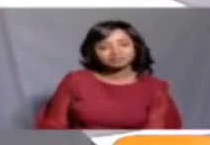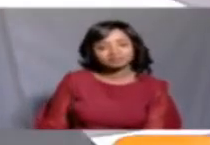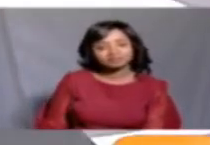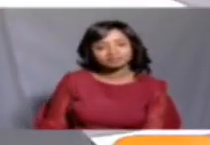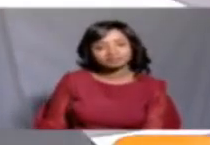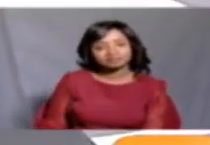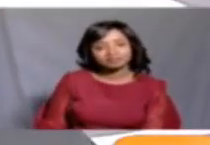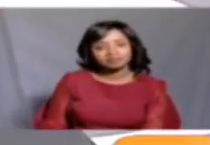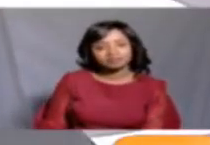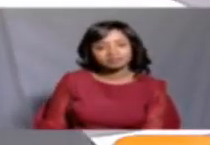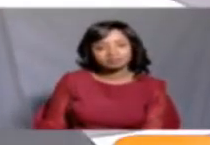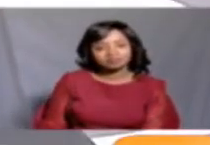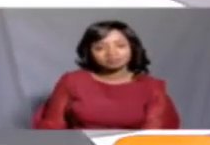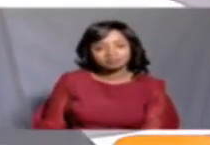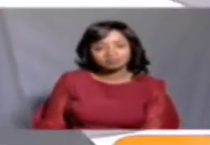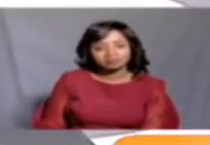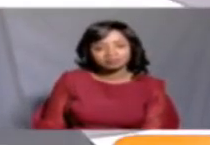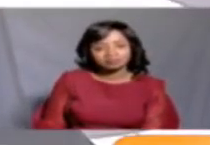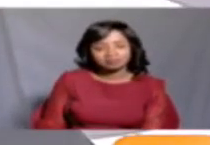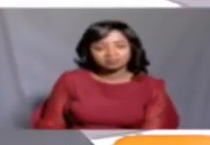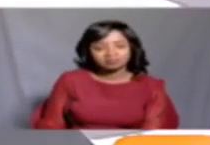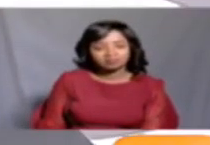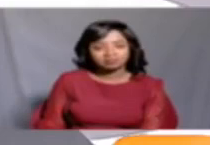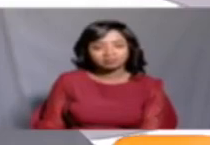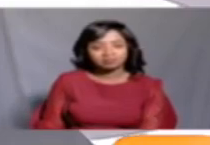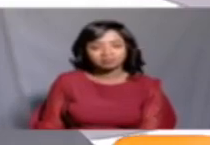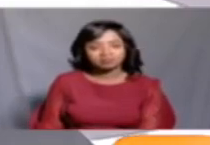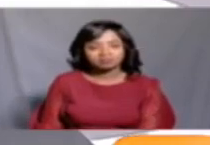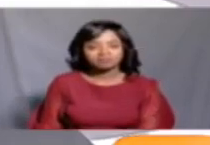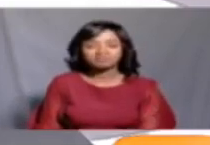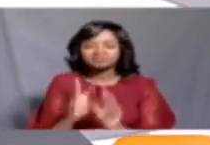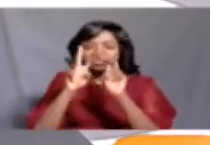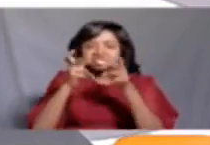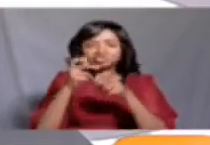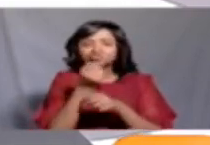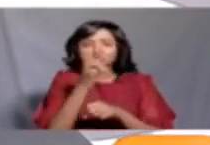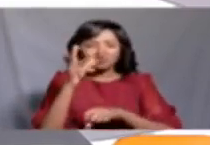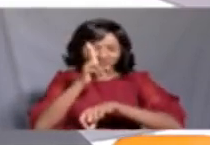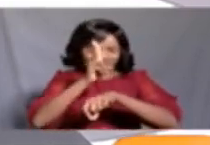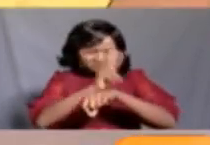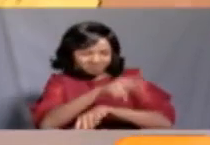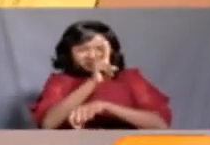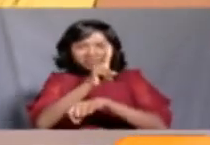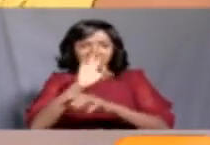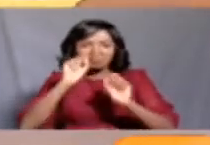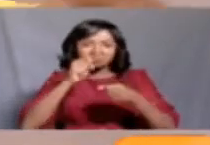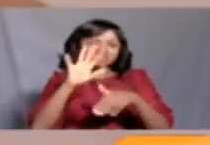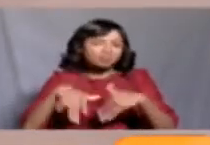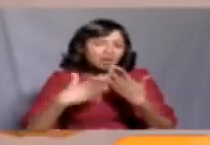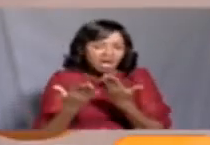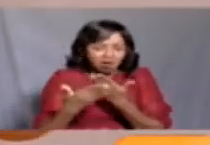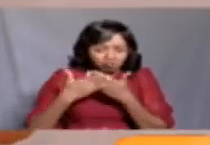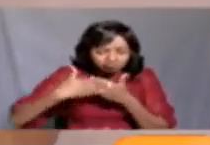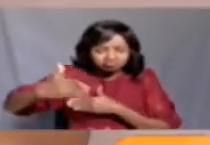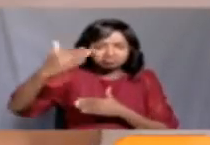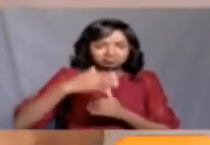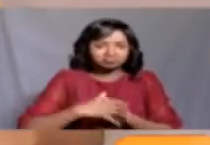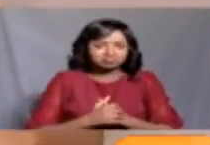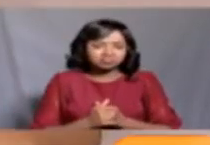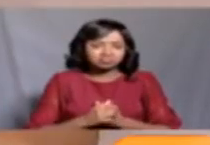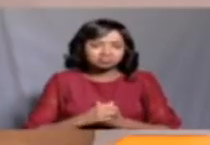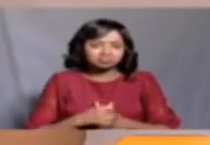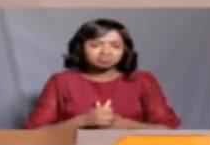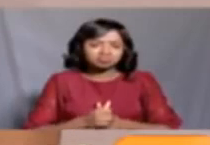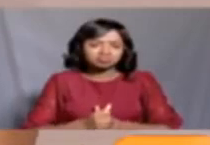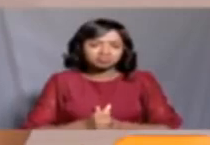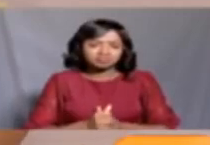we deal with that? And this is now kind of taking it forward. I'll have you respond. And the gentleman here, let's hear from him first, and then we'll come to you. Okay,